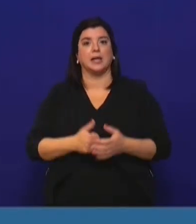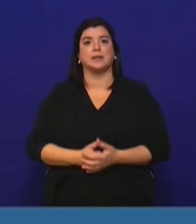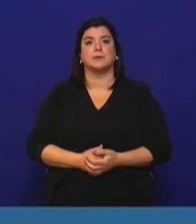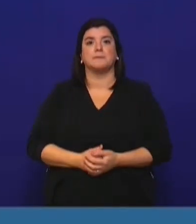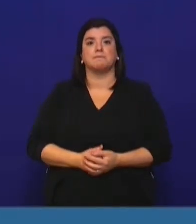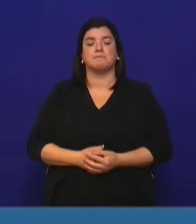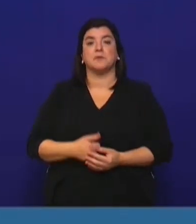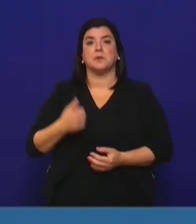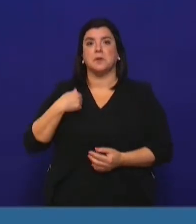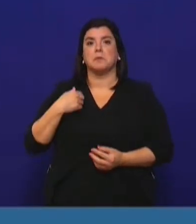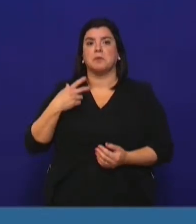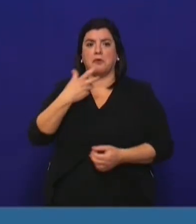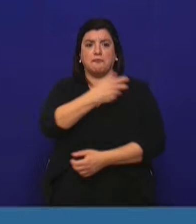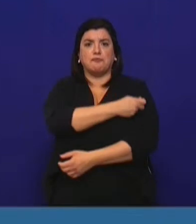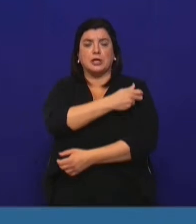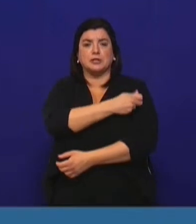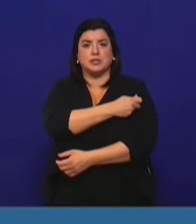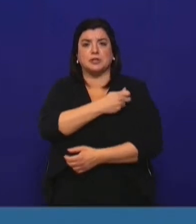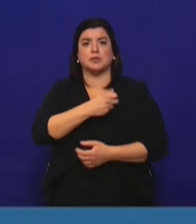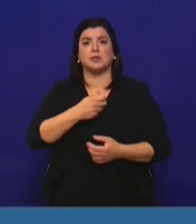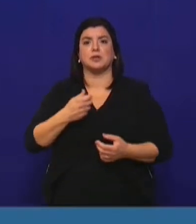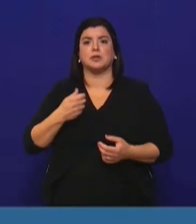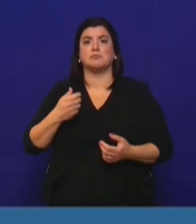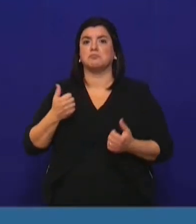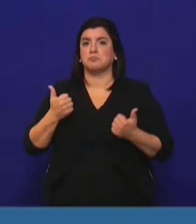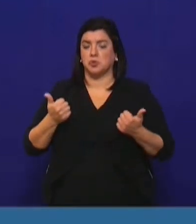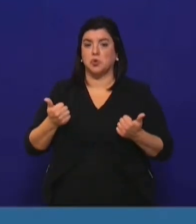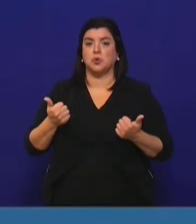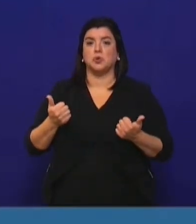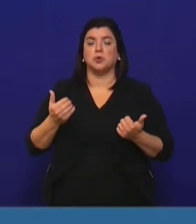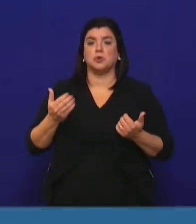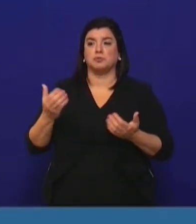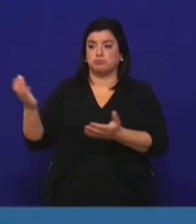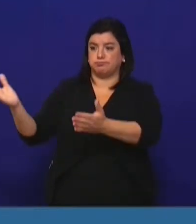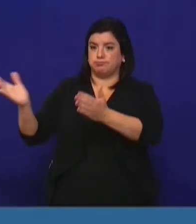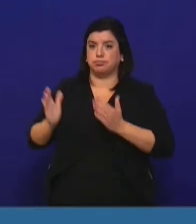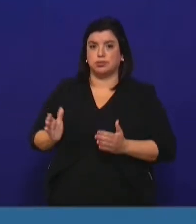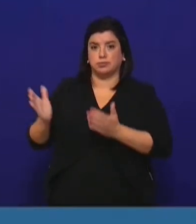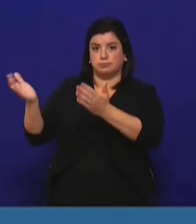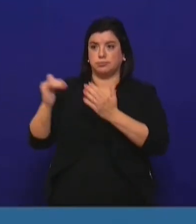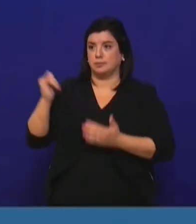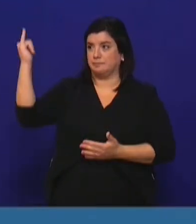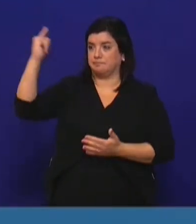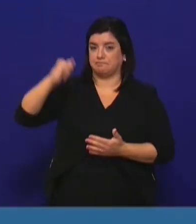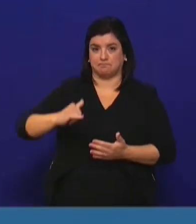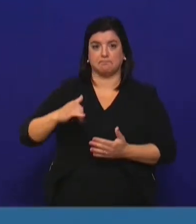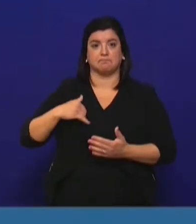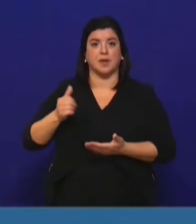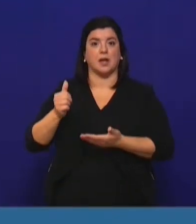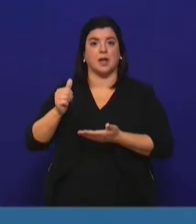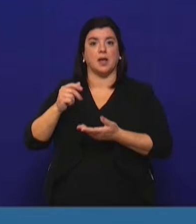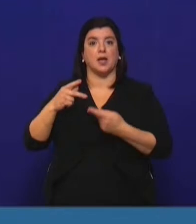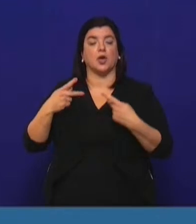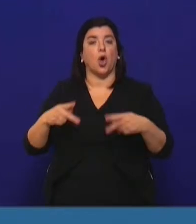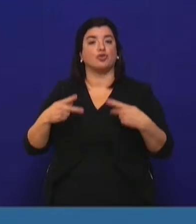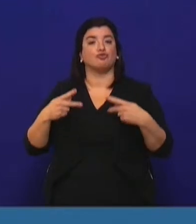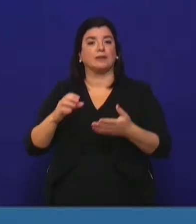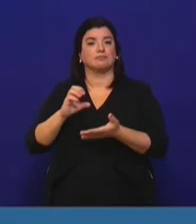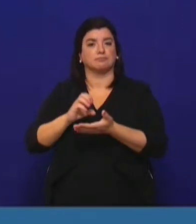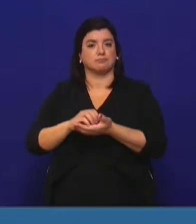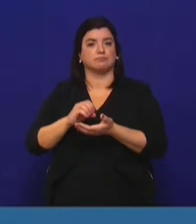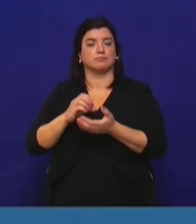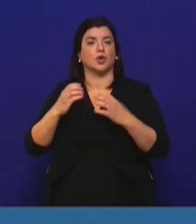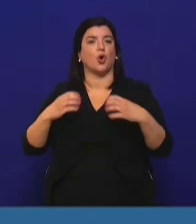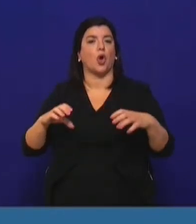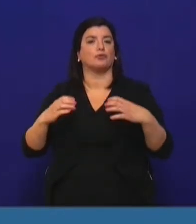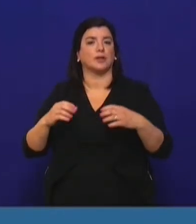of vaccines that we are receiving from the companies through the contractual agreements. So the number